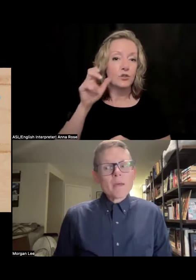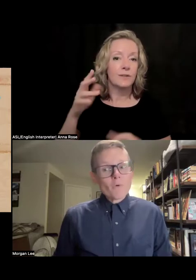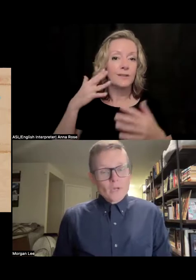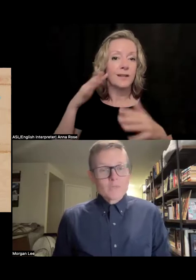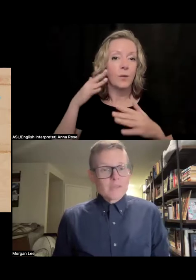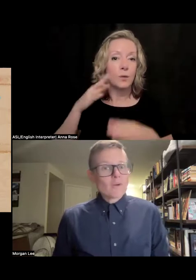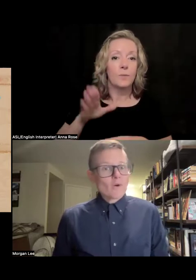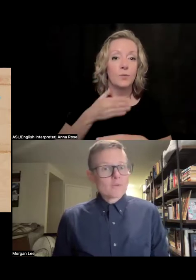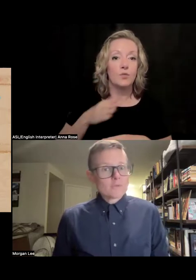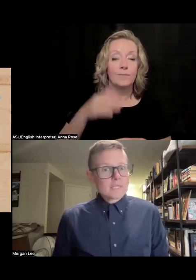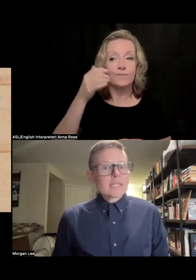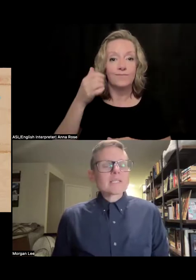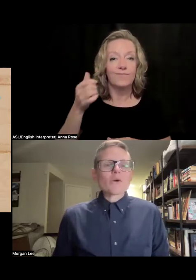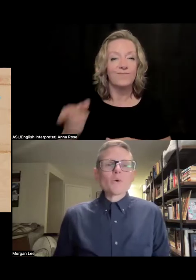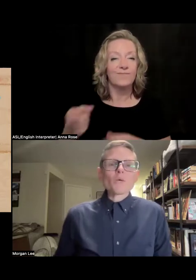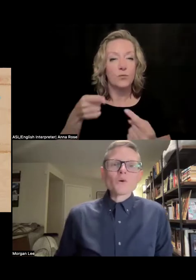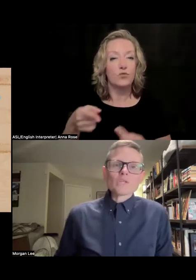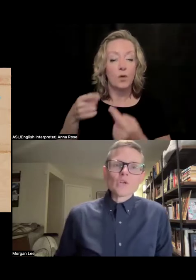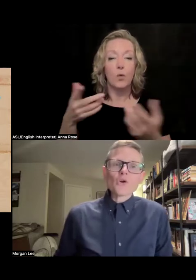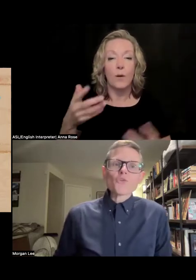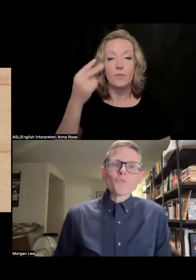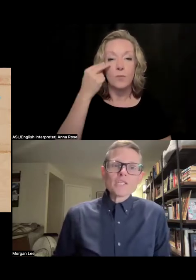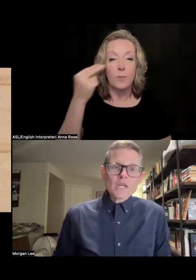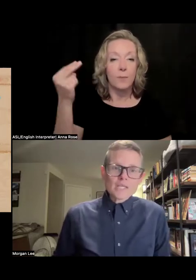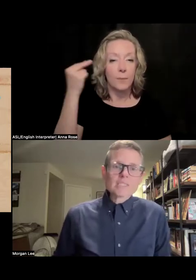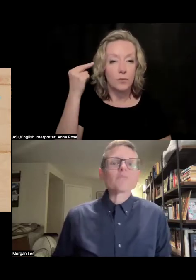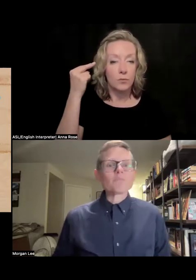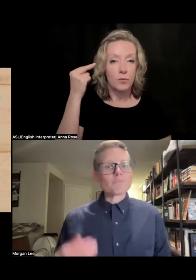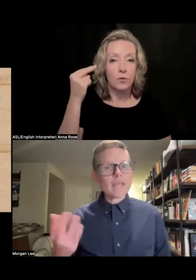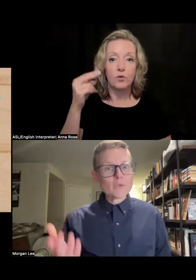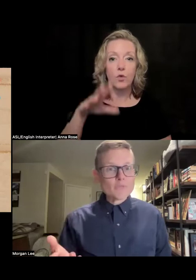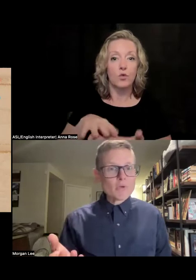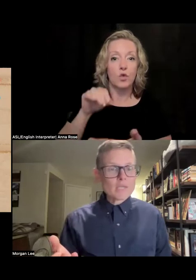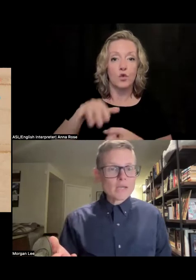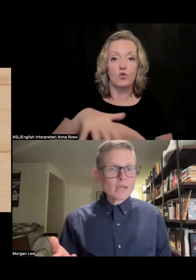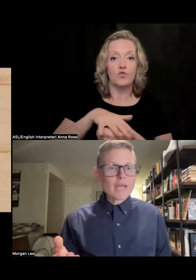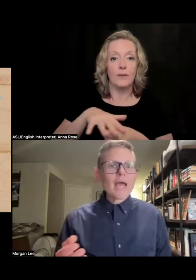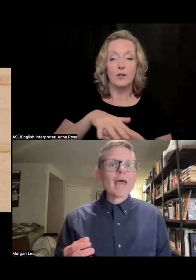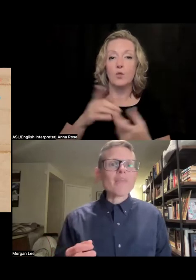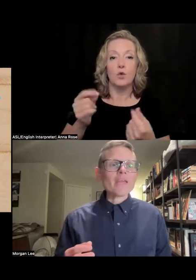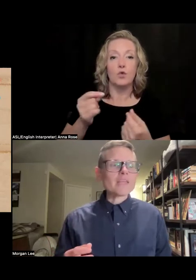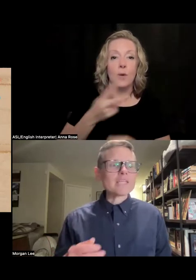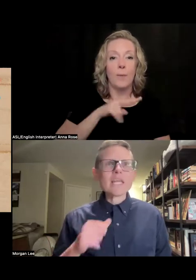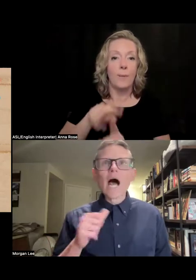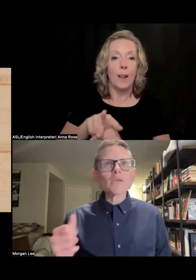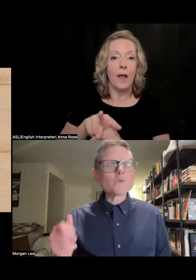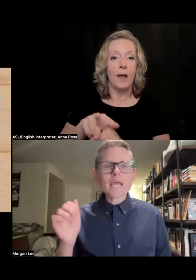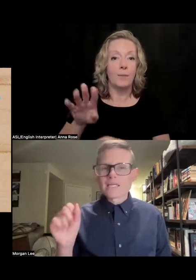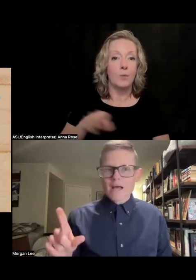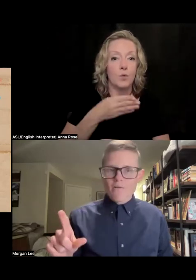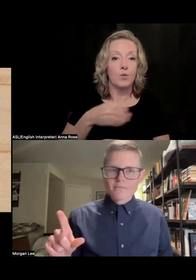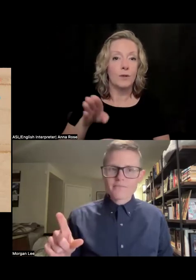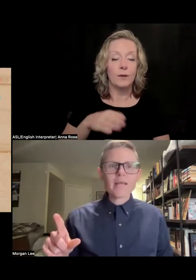However, memory was difficult. So in order to learn regions, they used music and they did not